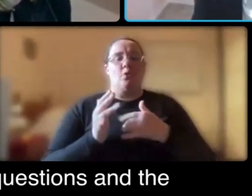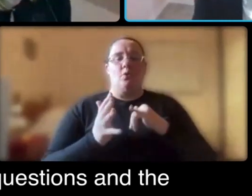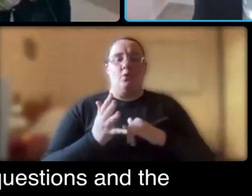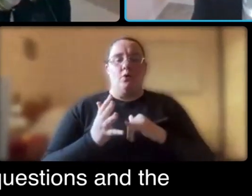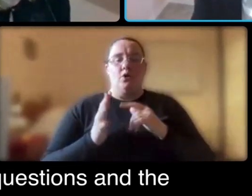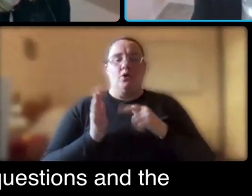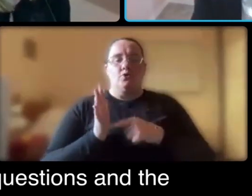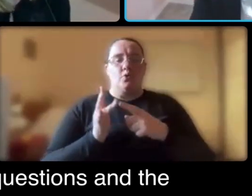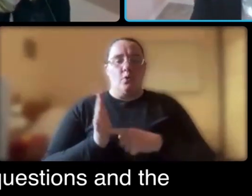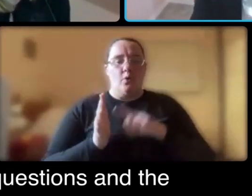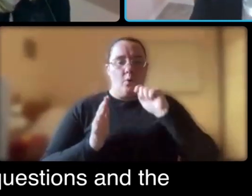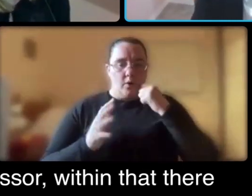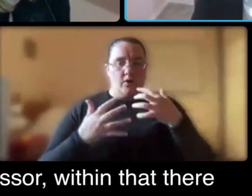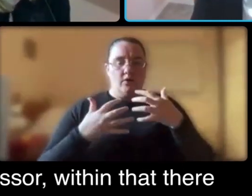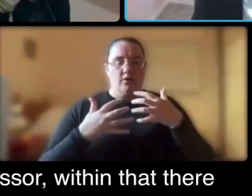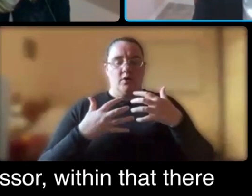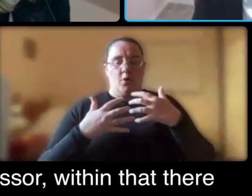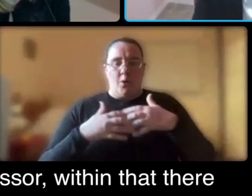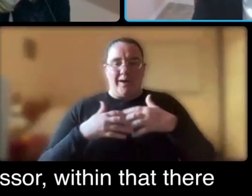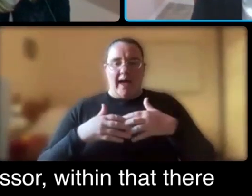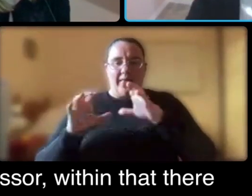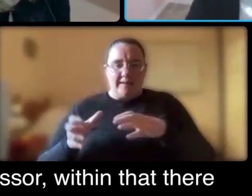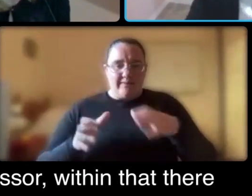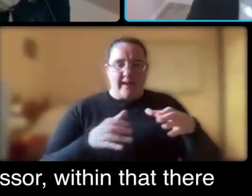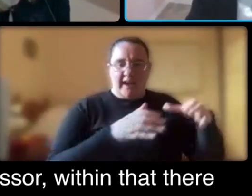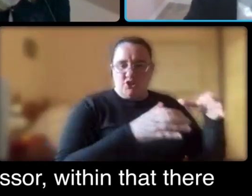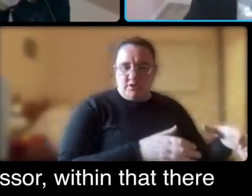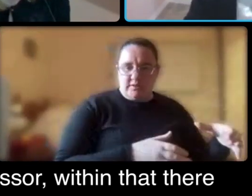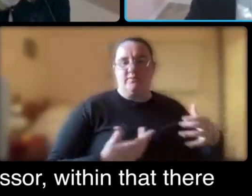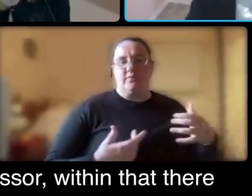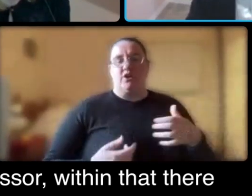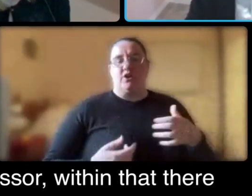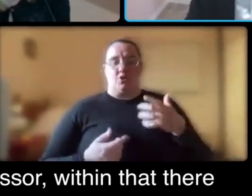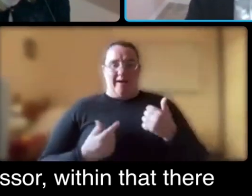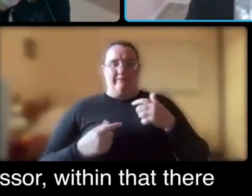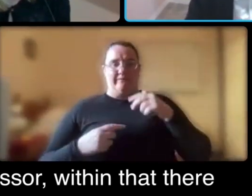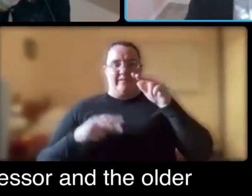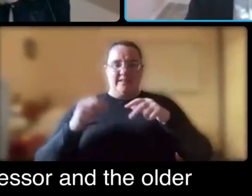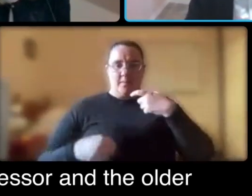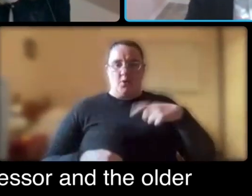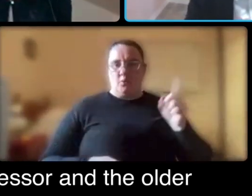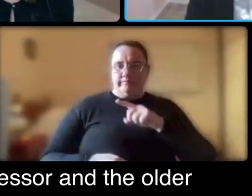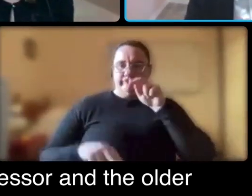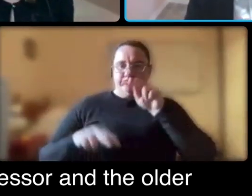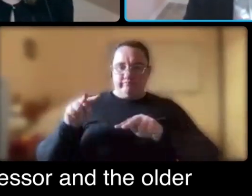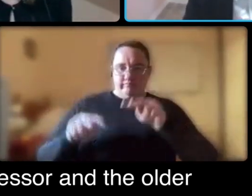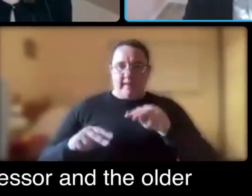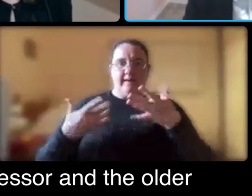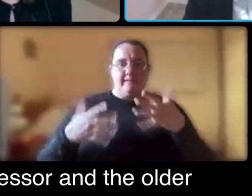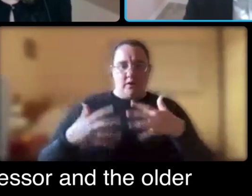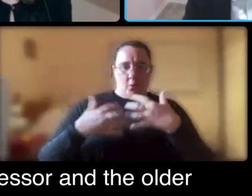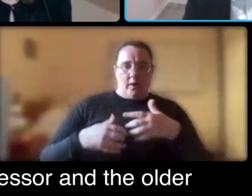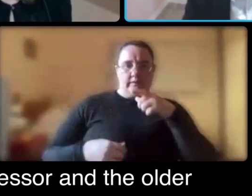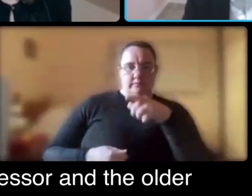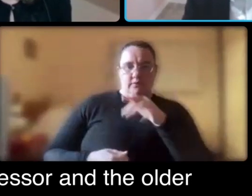and the answers to the questions and the observations of the assessor, within that, there is flexibility for